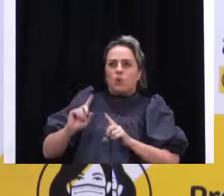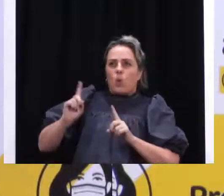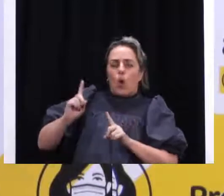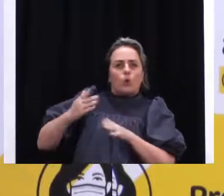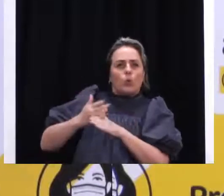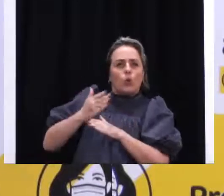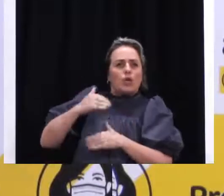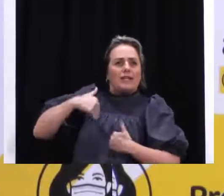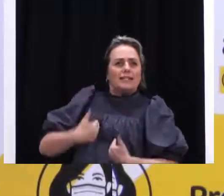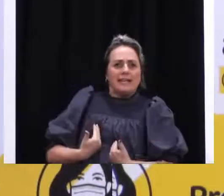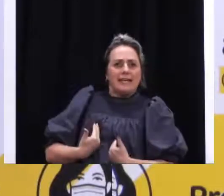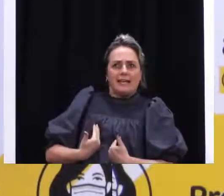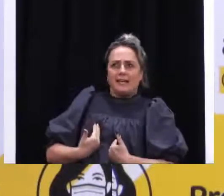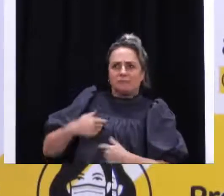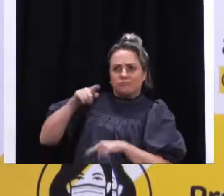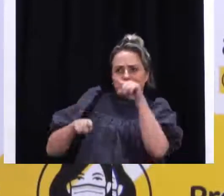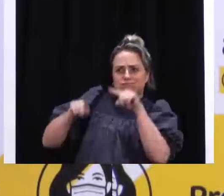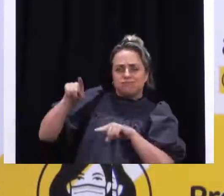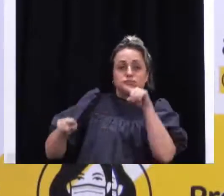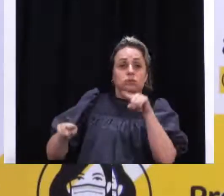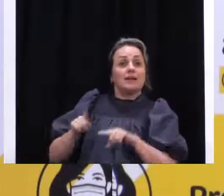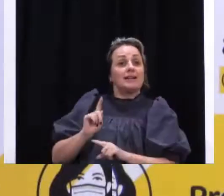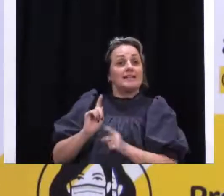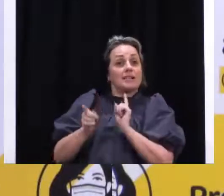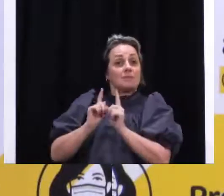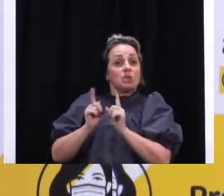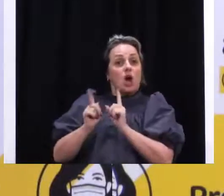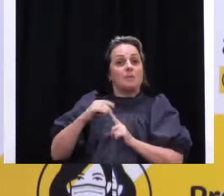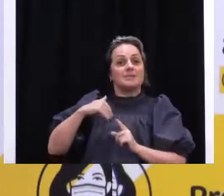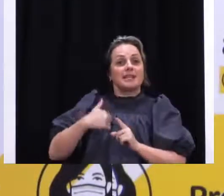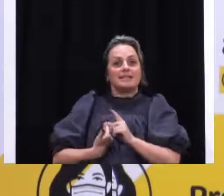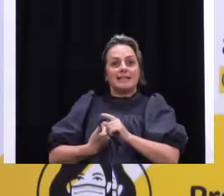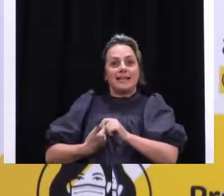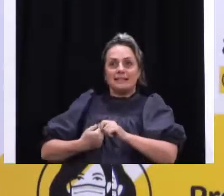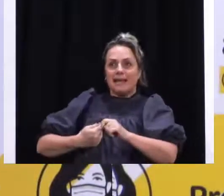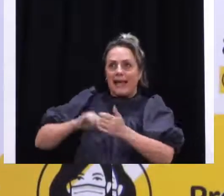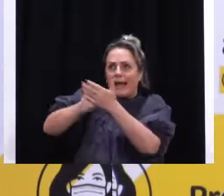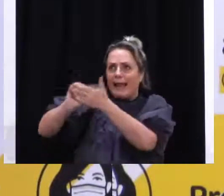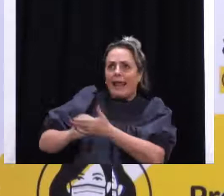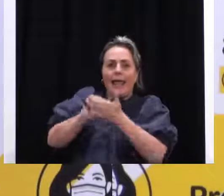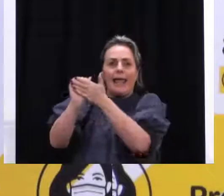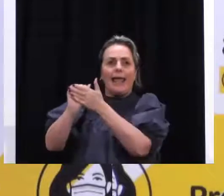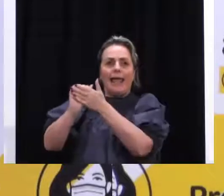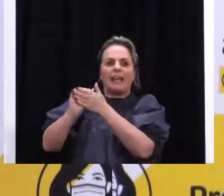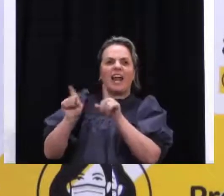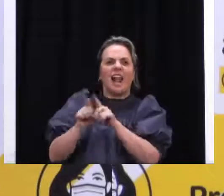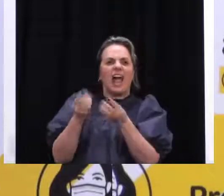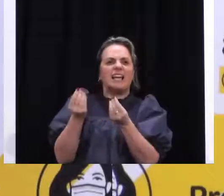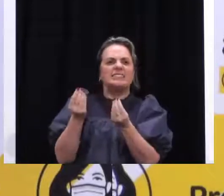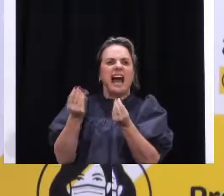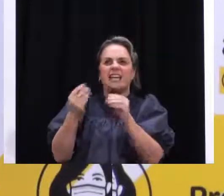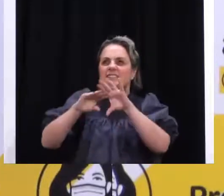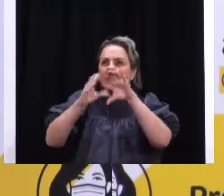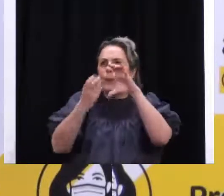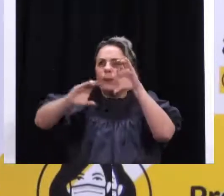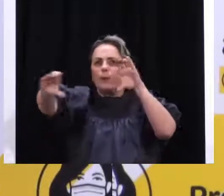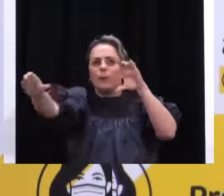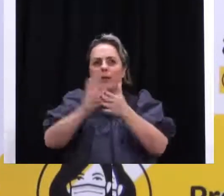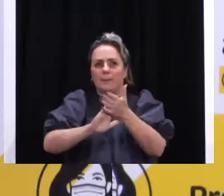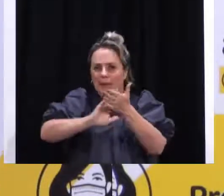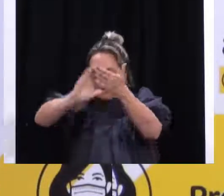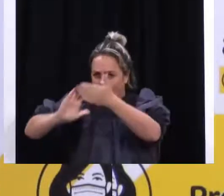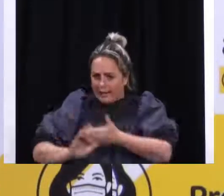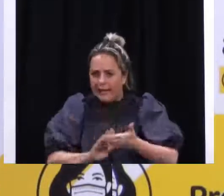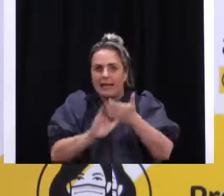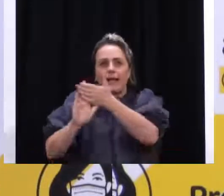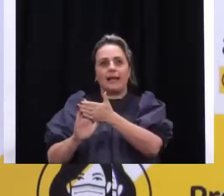was required. So in some cases, it was a case of cleaning out air ducts, for example. The dust had built up within them, which meant the air wasn't flowing as it should